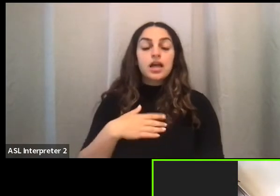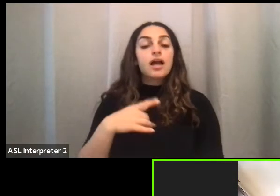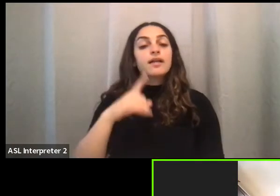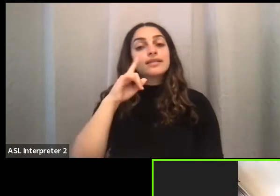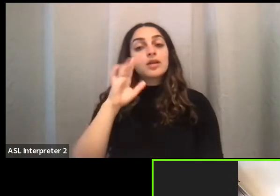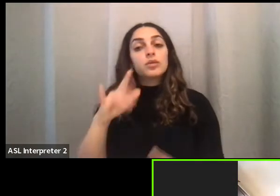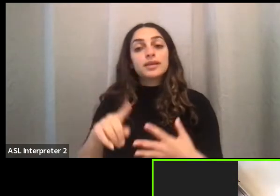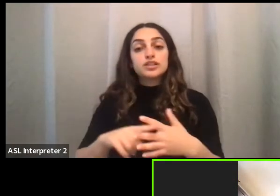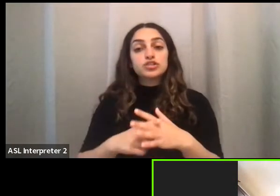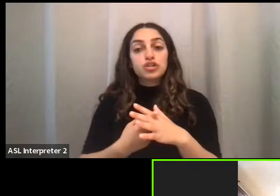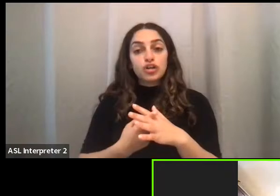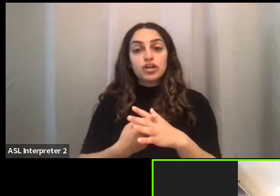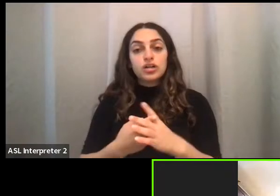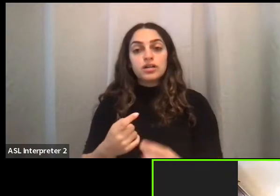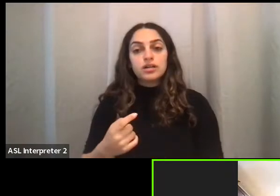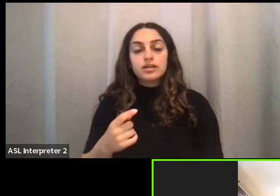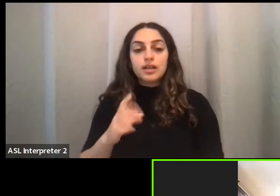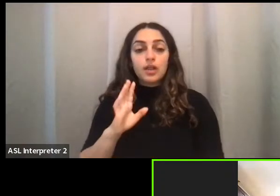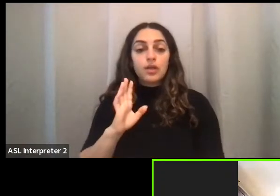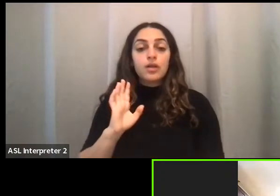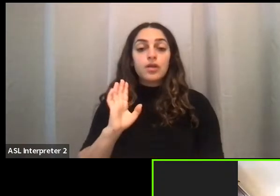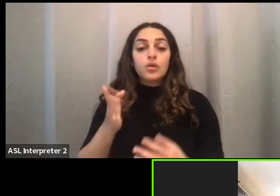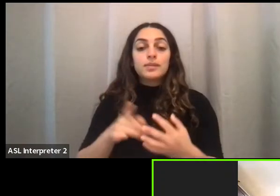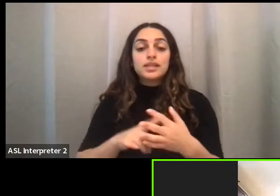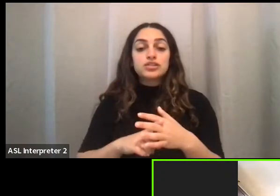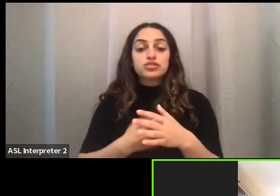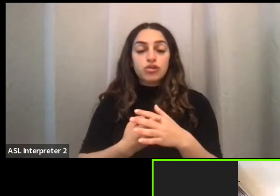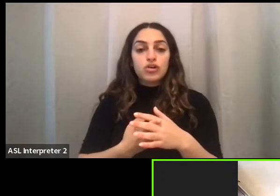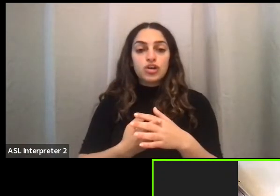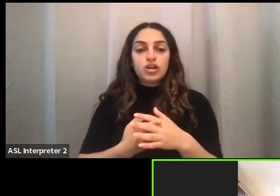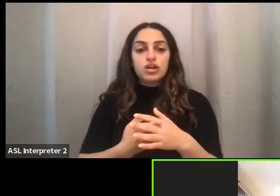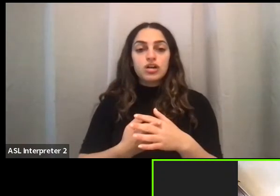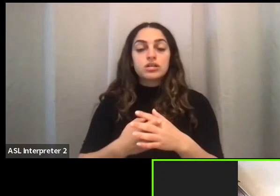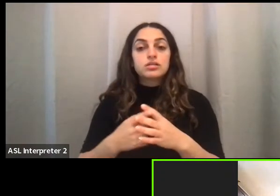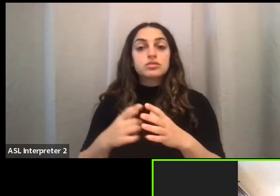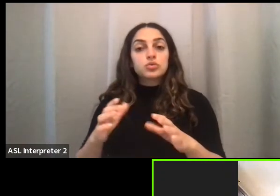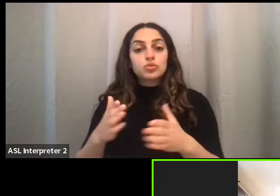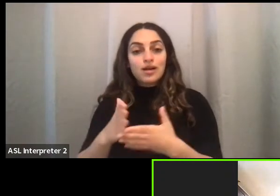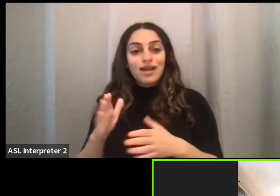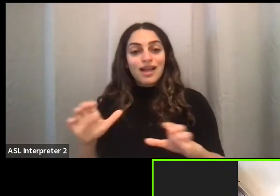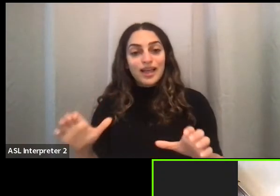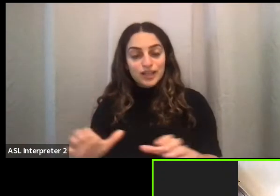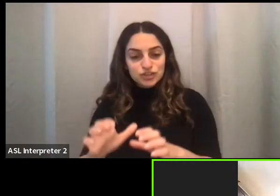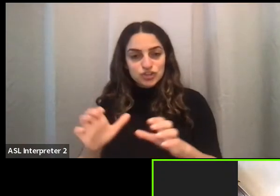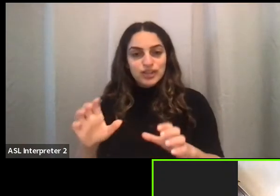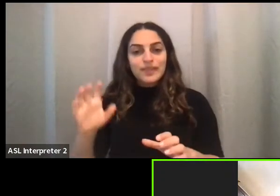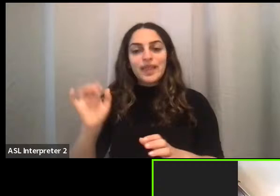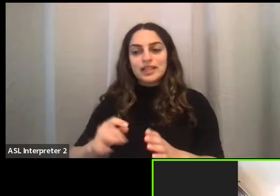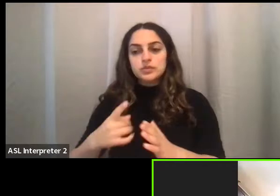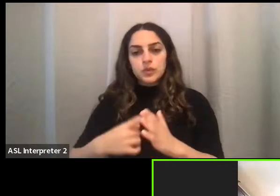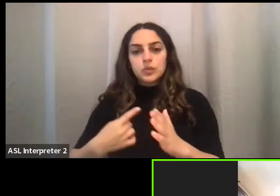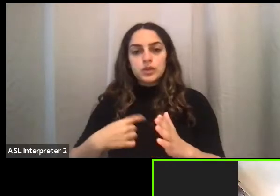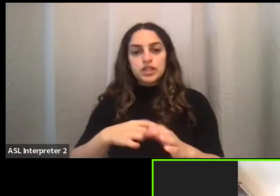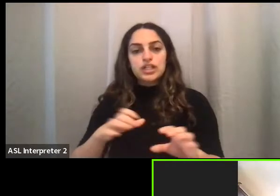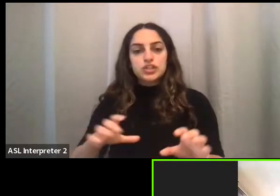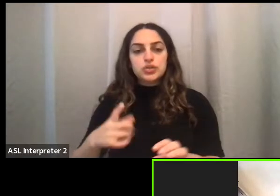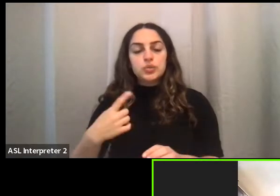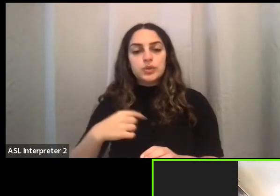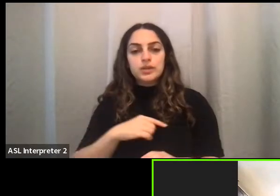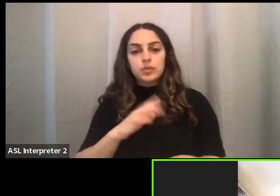start that'll be a start starting do action this is what we're gonna do we're gonna